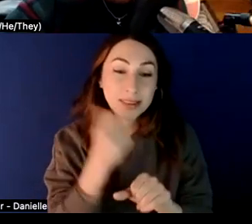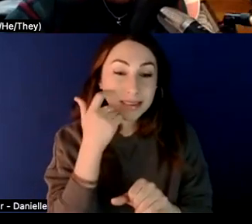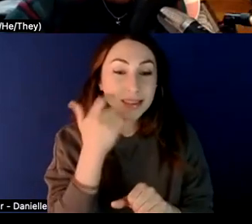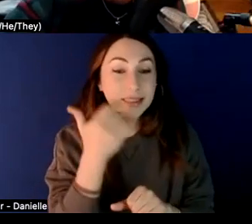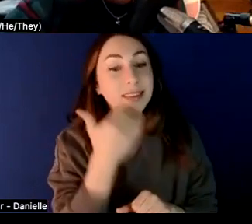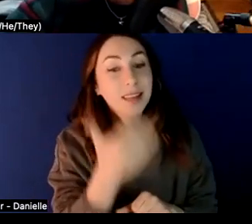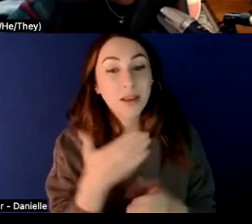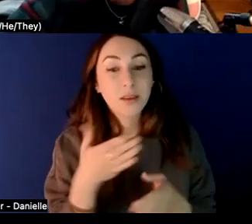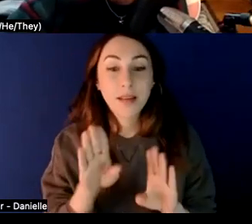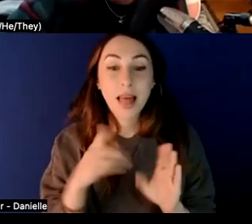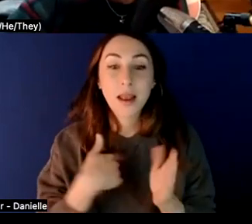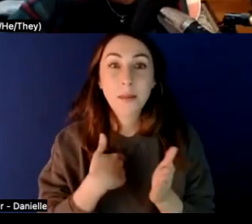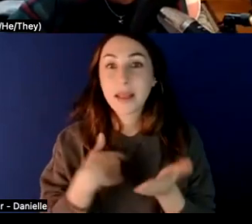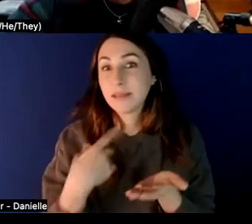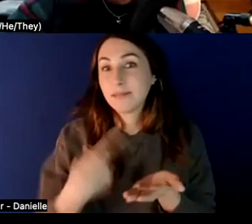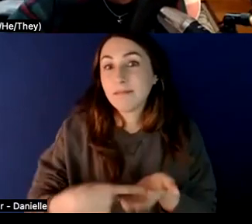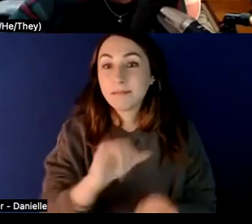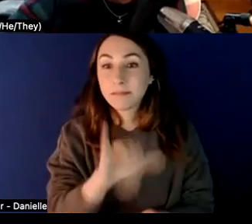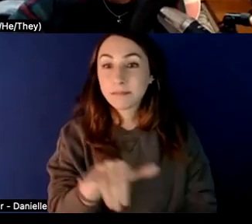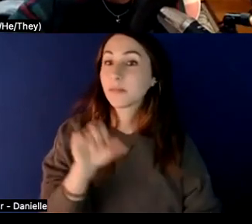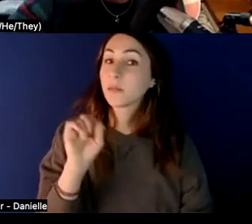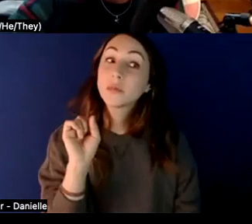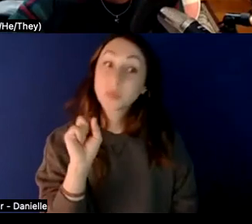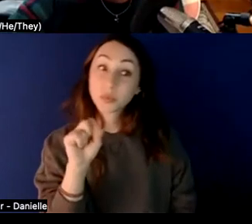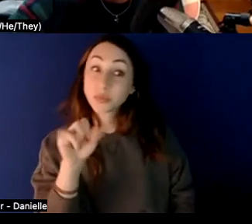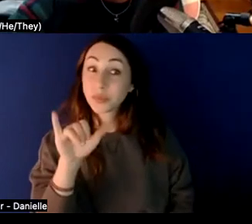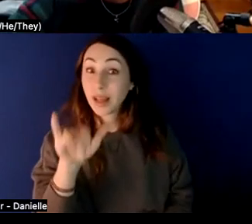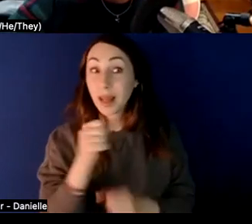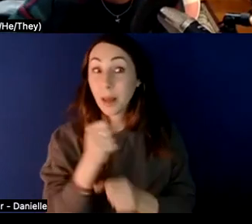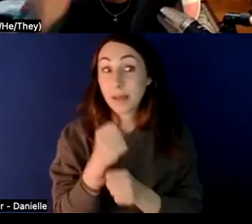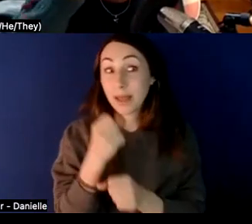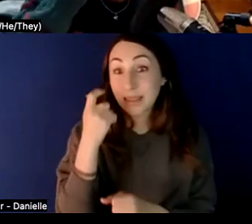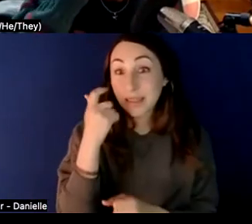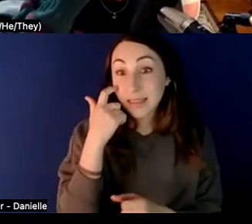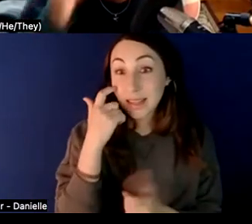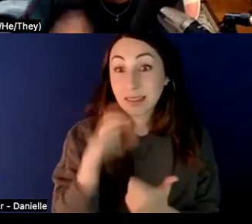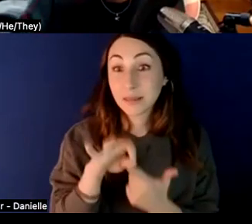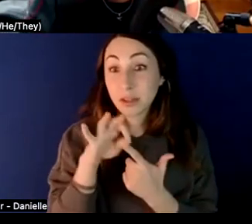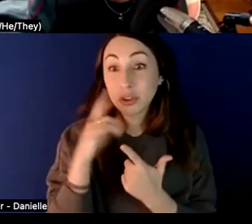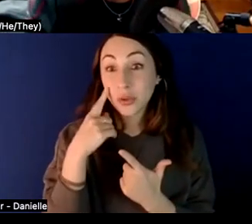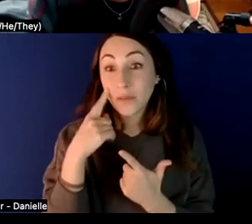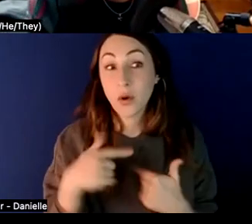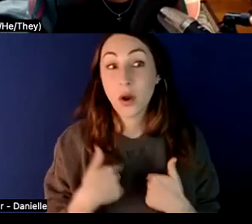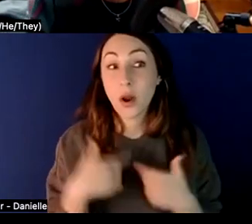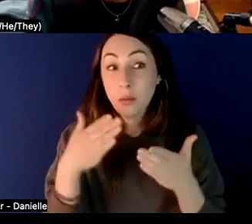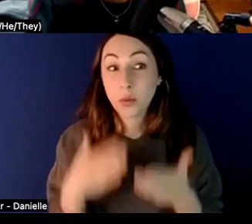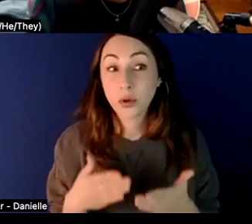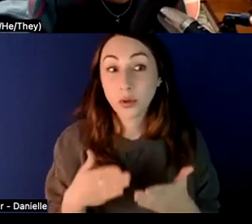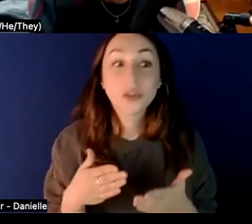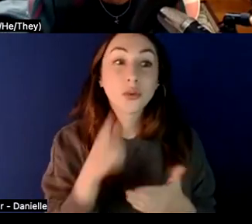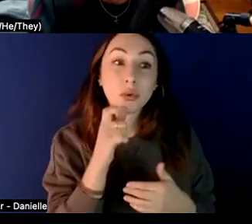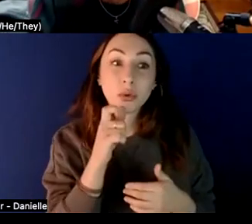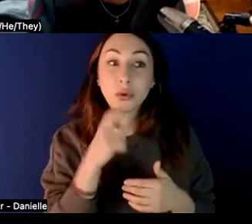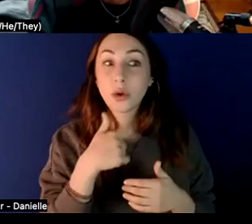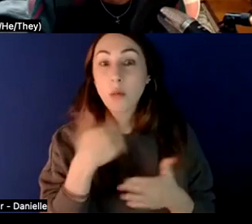letting me name that. Yeah, and that makes a lot of sense to someone who also really, if I am so overwhelmed